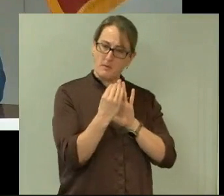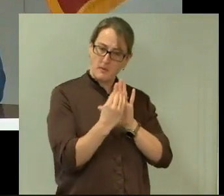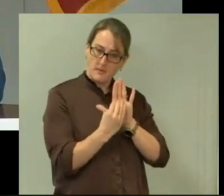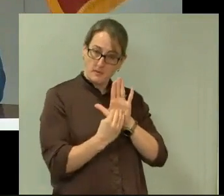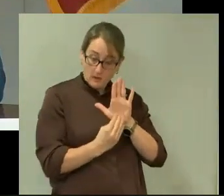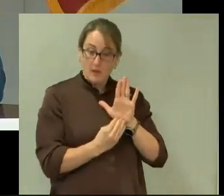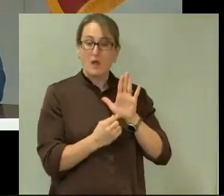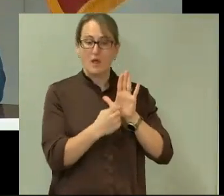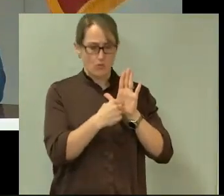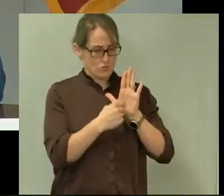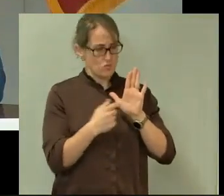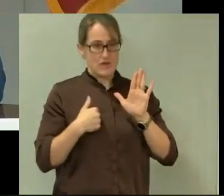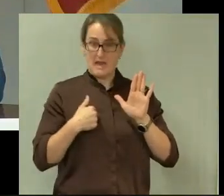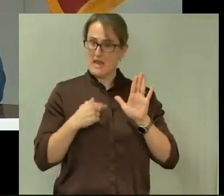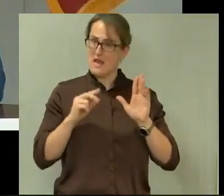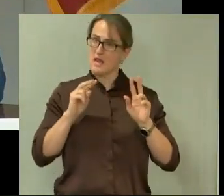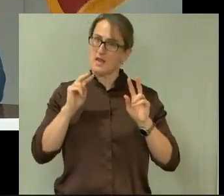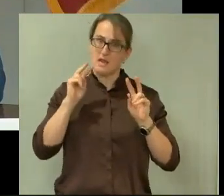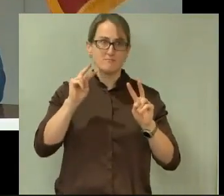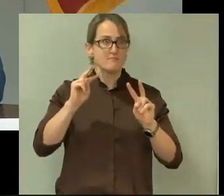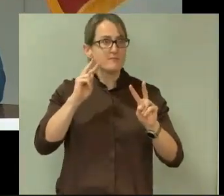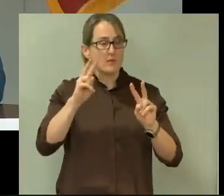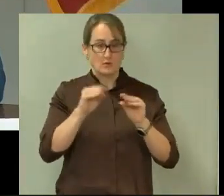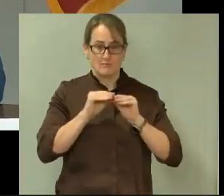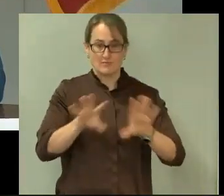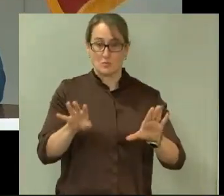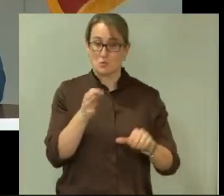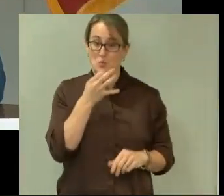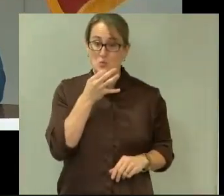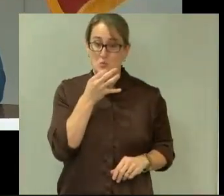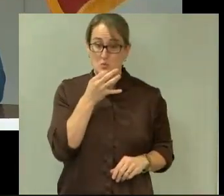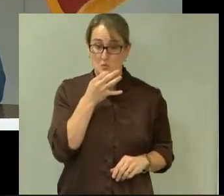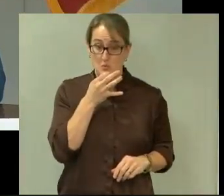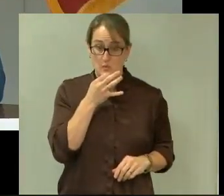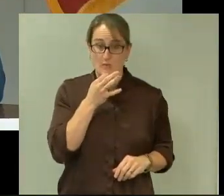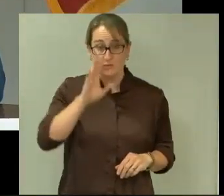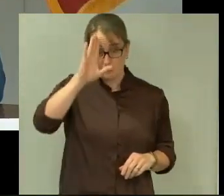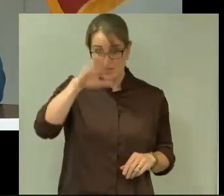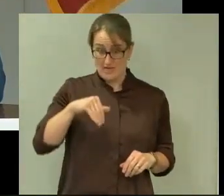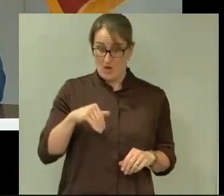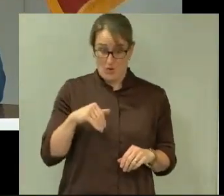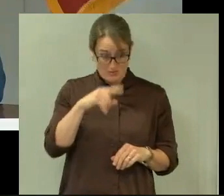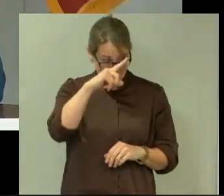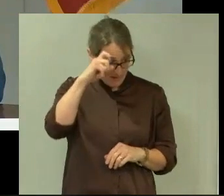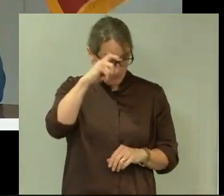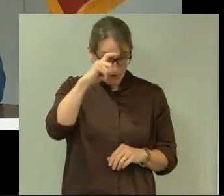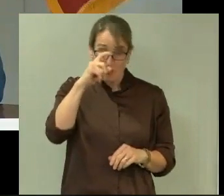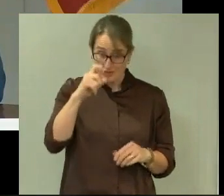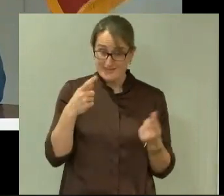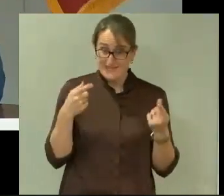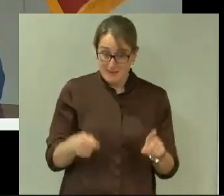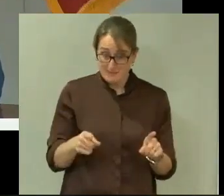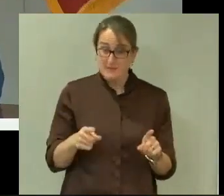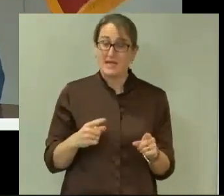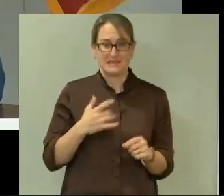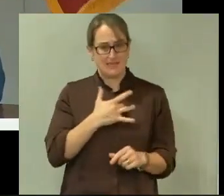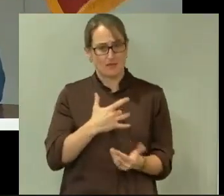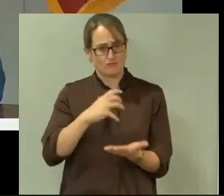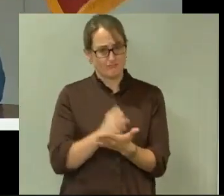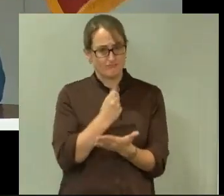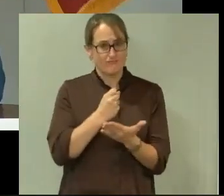to you quickly and shortly because we know that summer's happening and a lot of planning time happens over